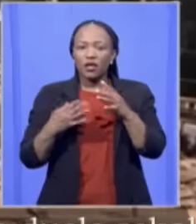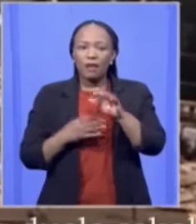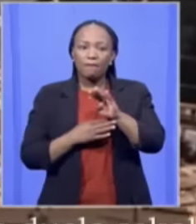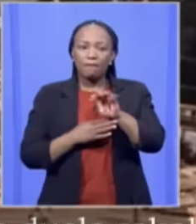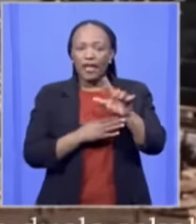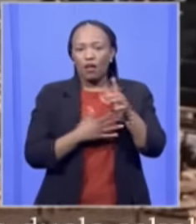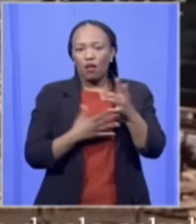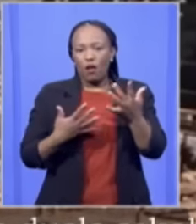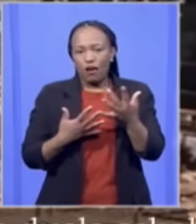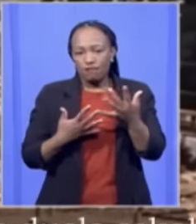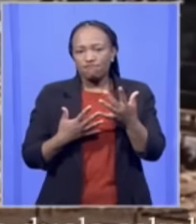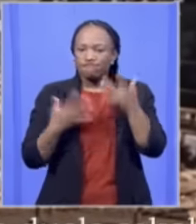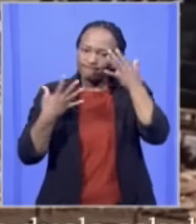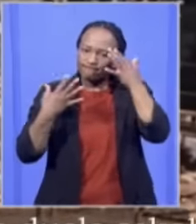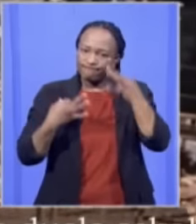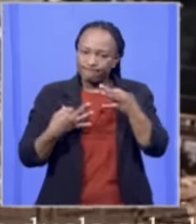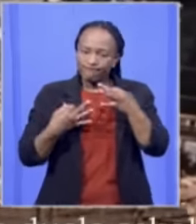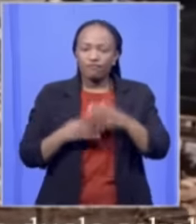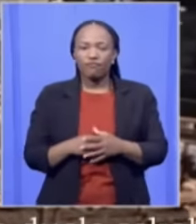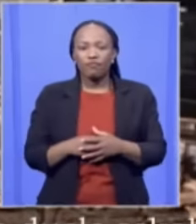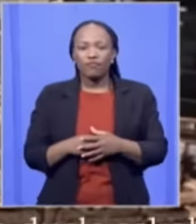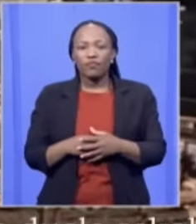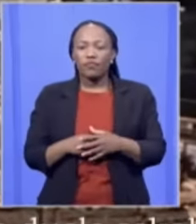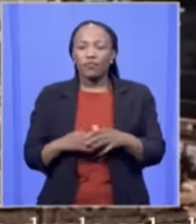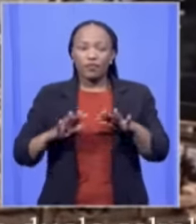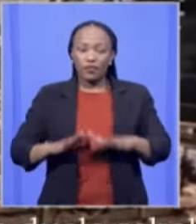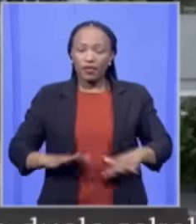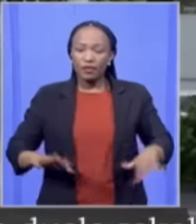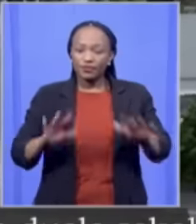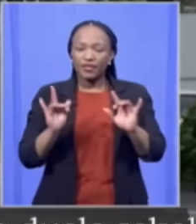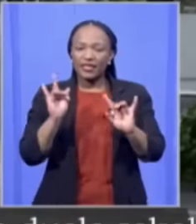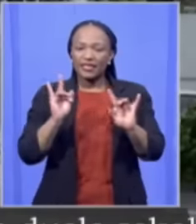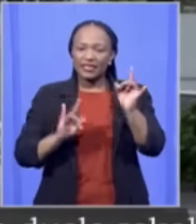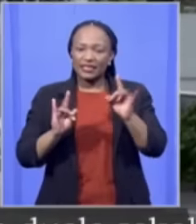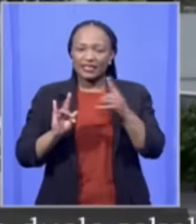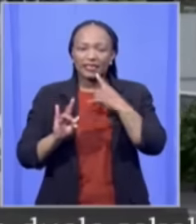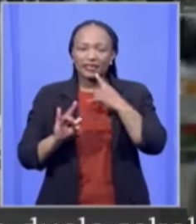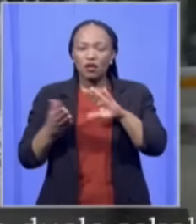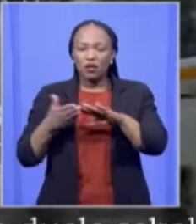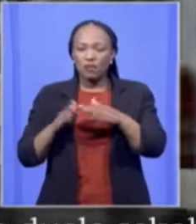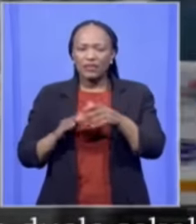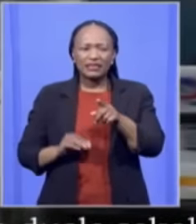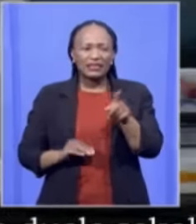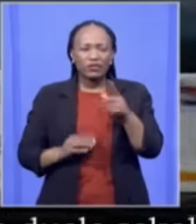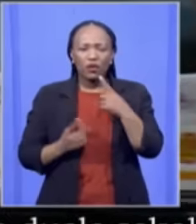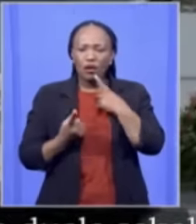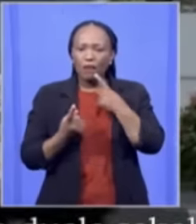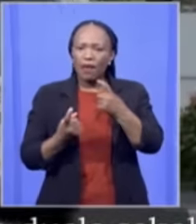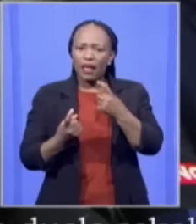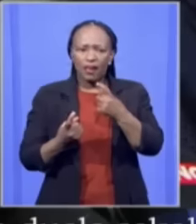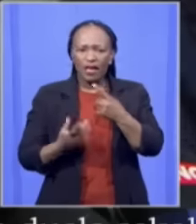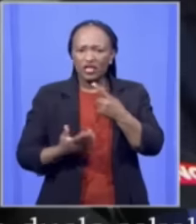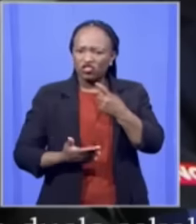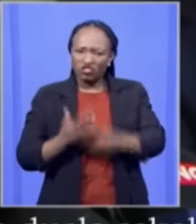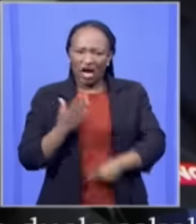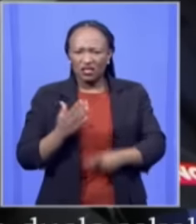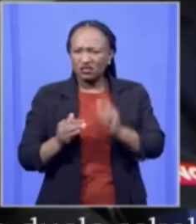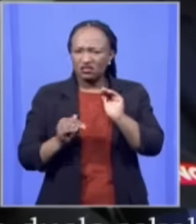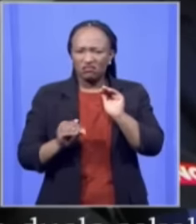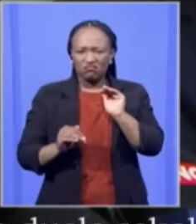go. Kgotla toropo e tsibogetse dingongorego tsa baagi tse di ka ga go duedisiwa madi a mantsi. So for those